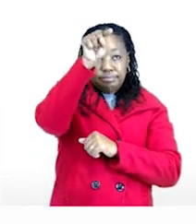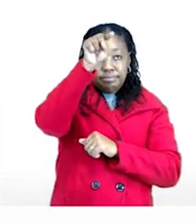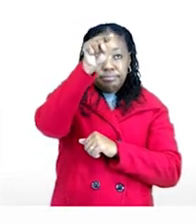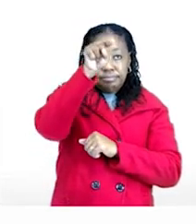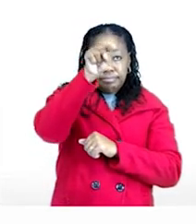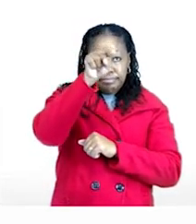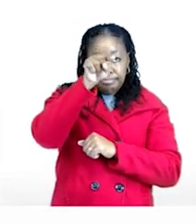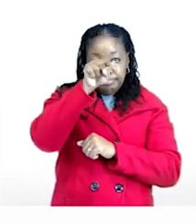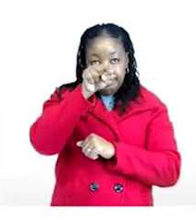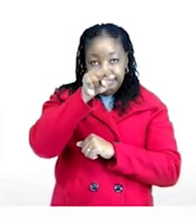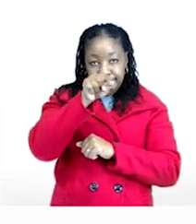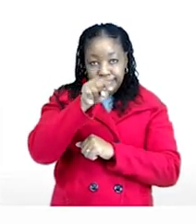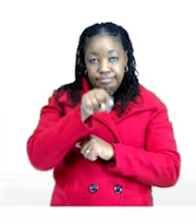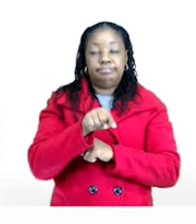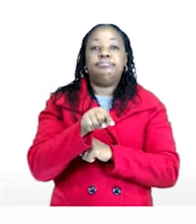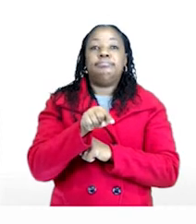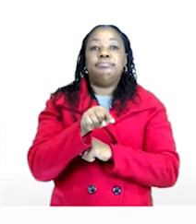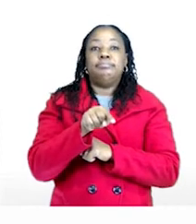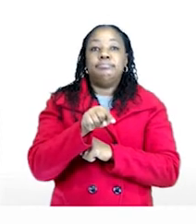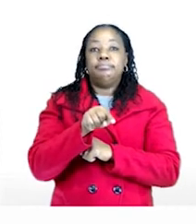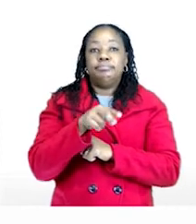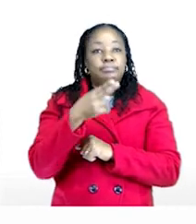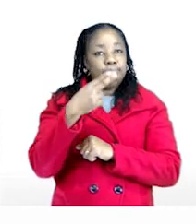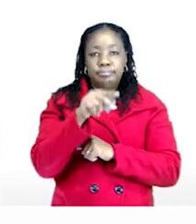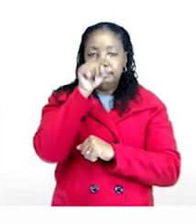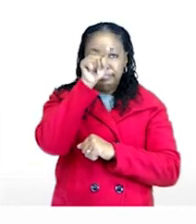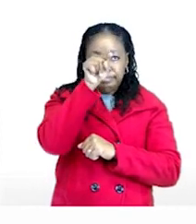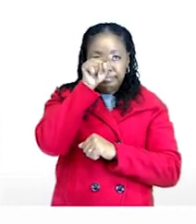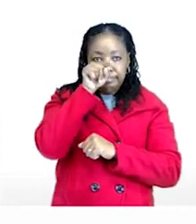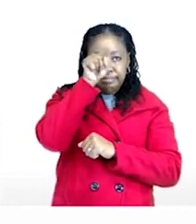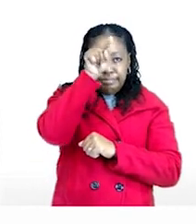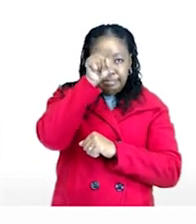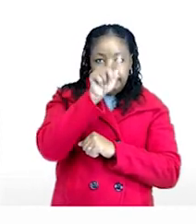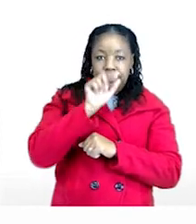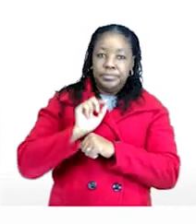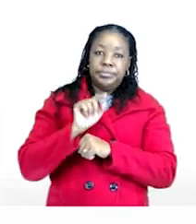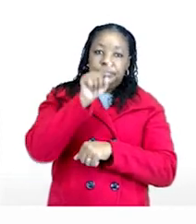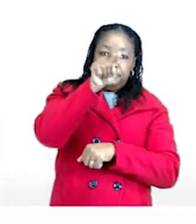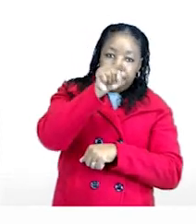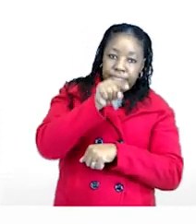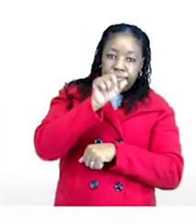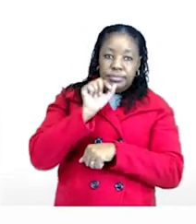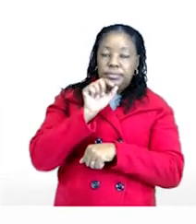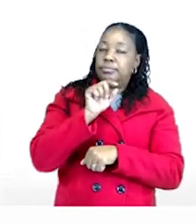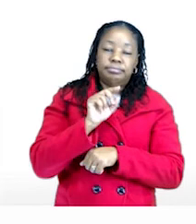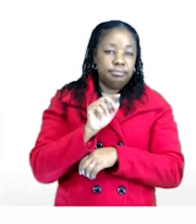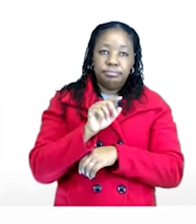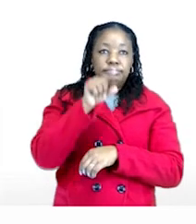page and let's trace the dots to connect the dots to the bottom